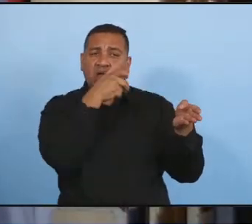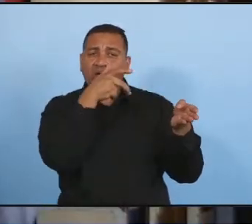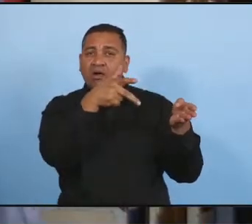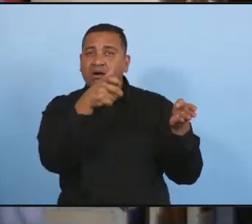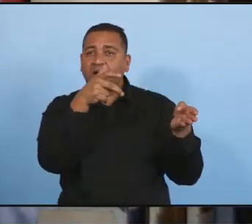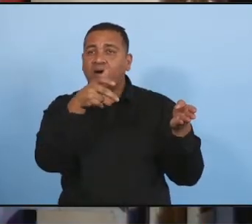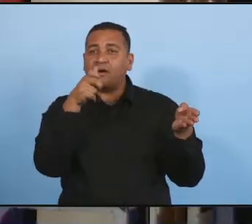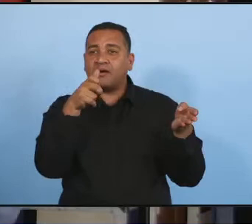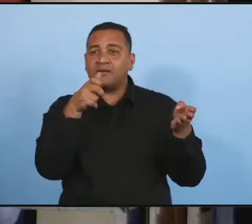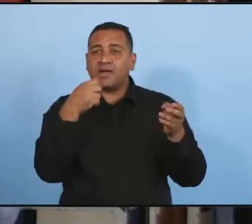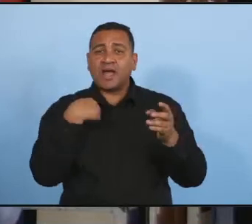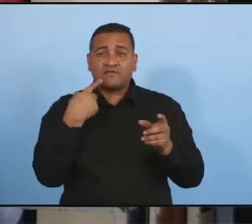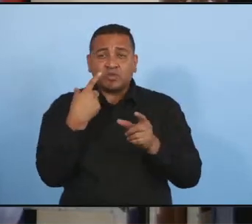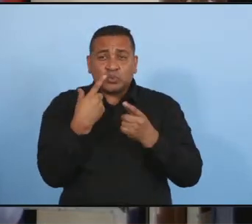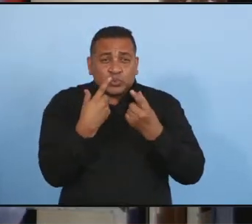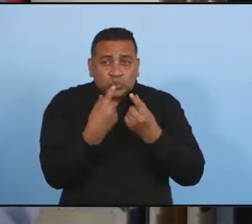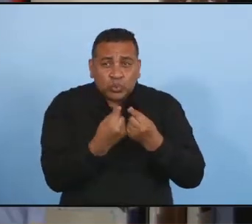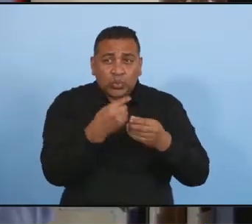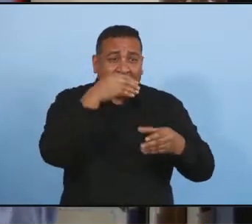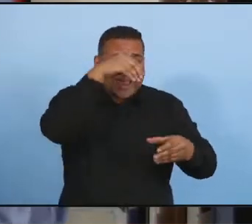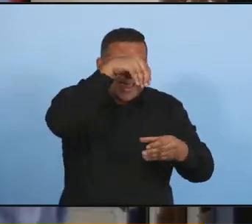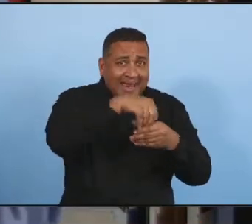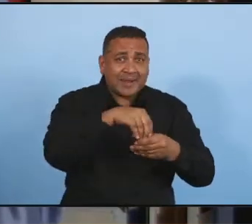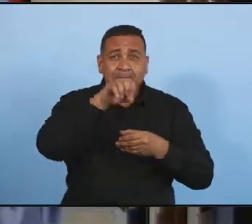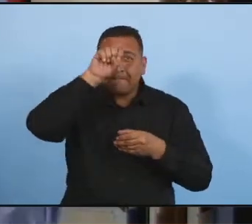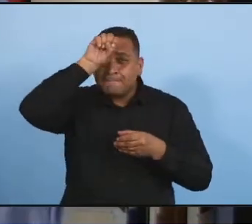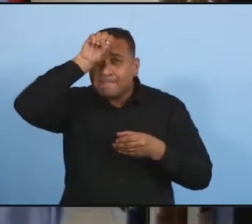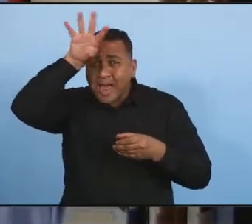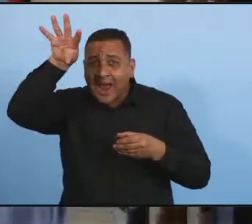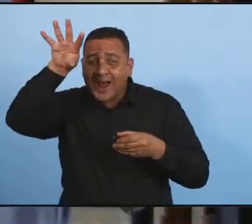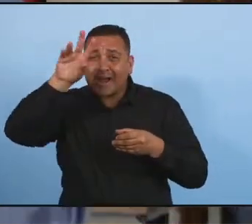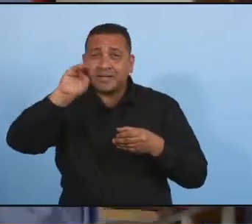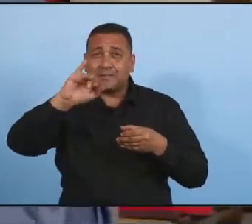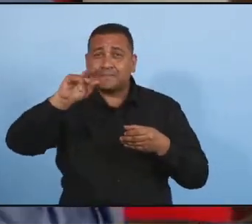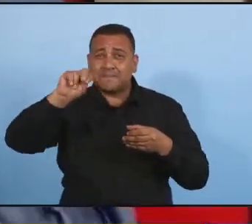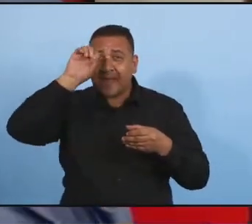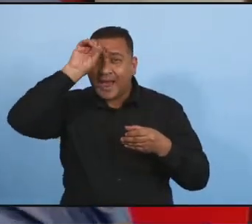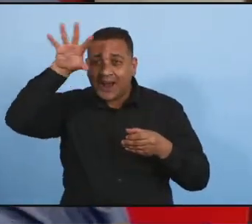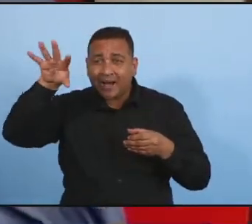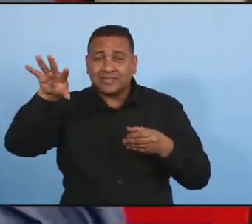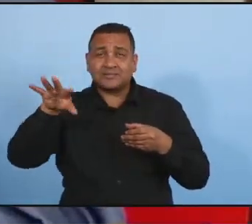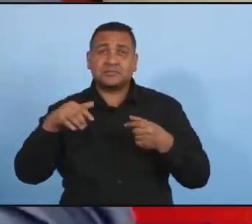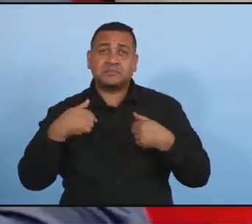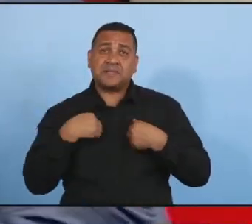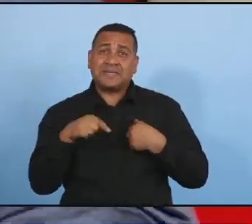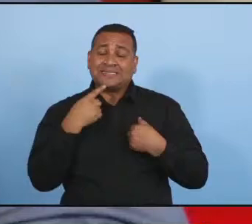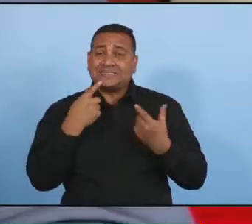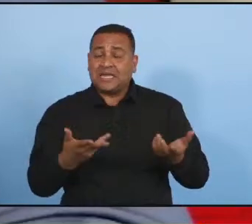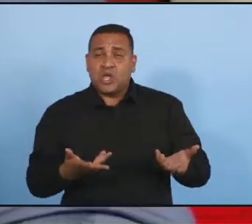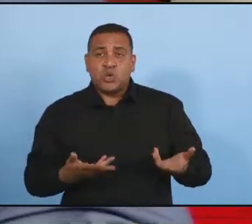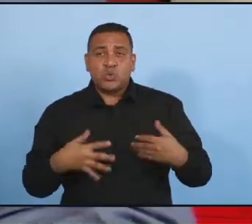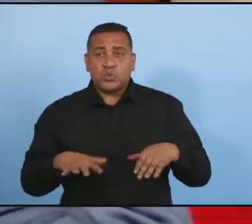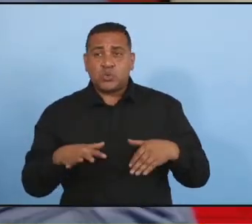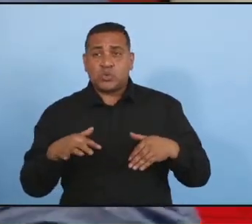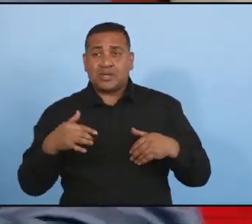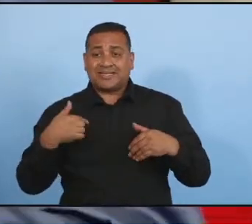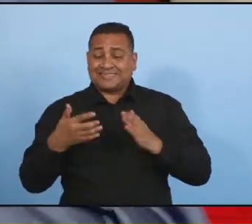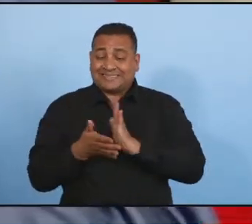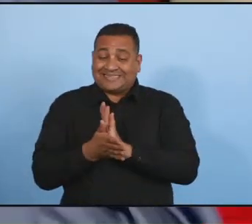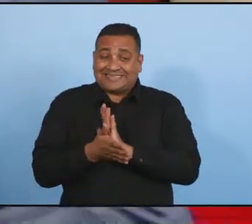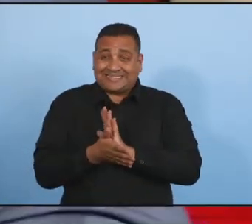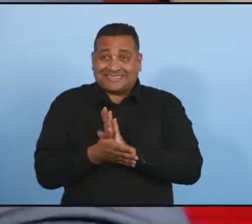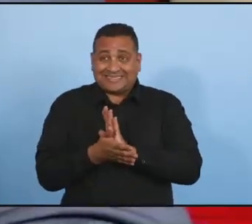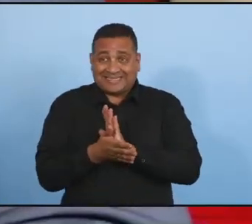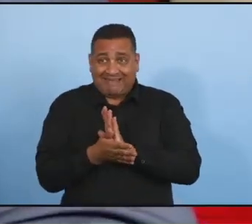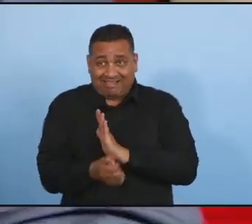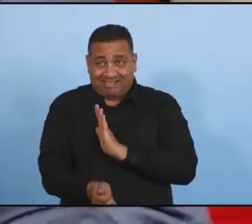in the mining industry as well. So that is why I say, when we talk about a skill that is required, that you